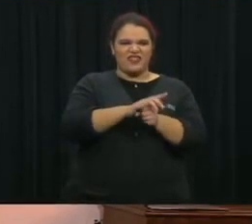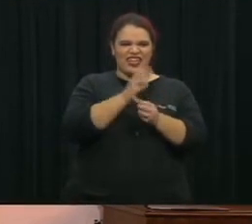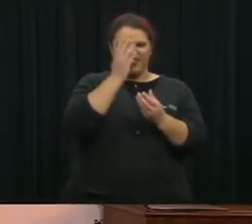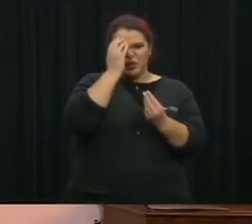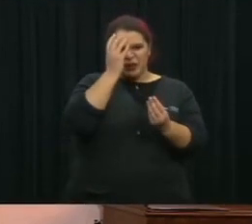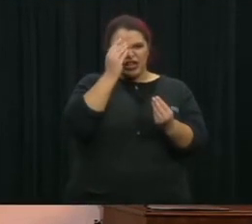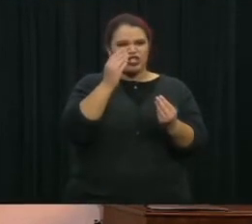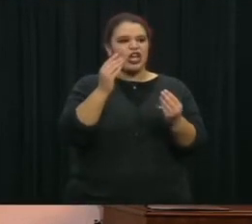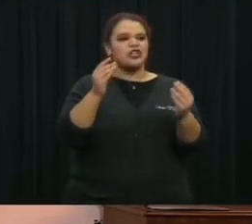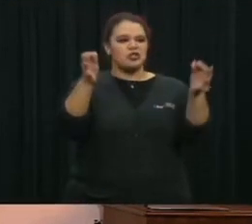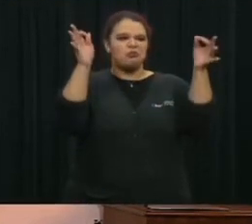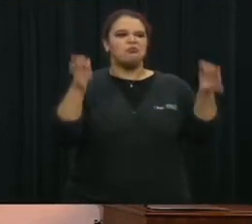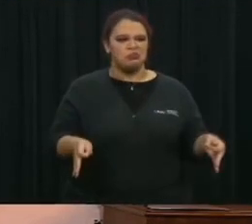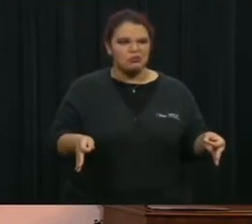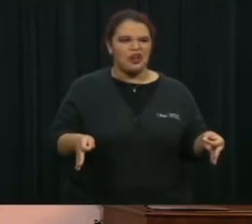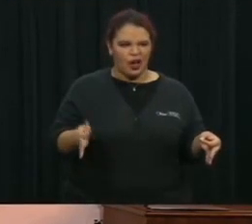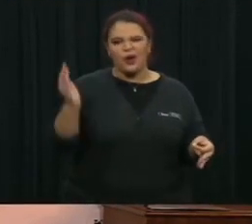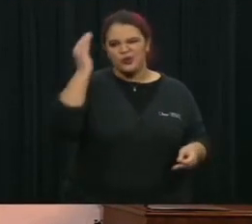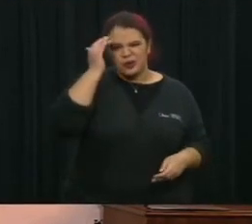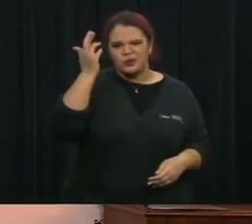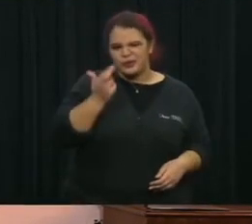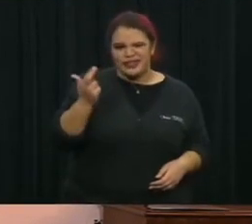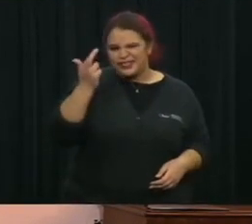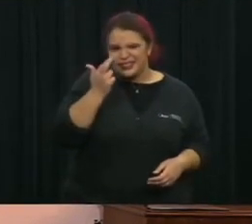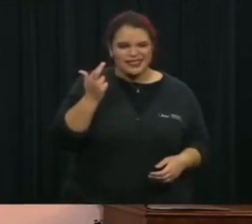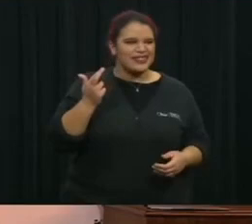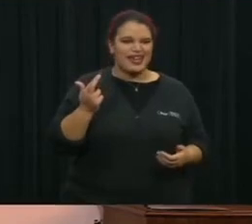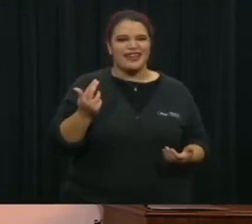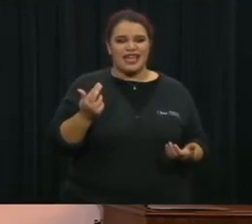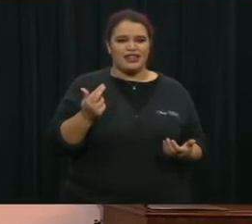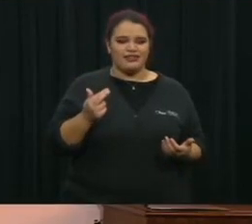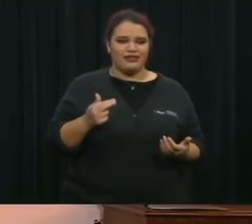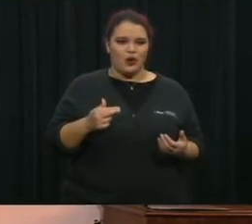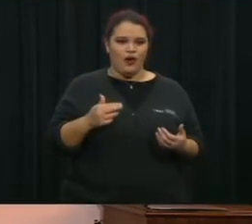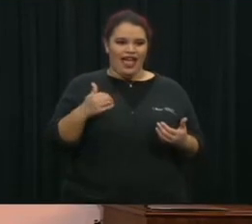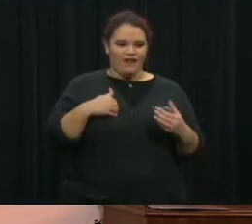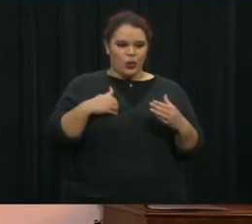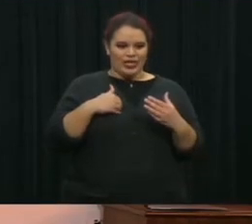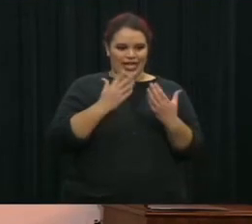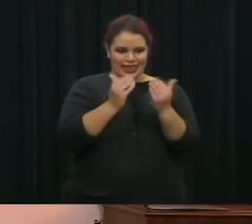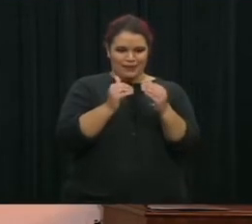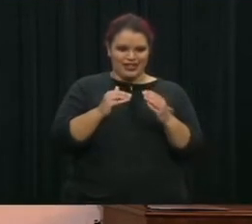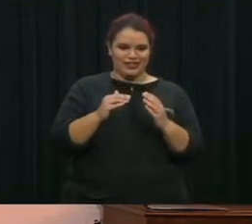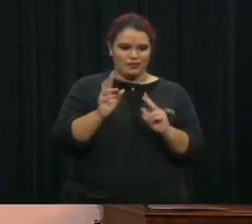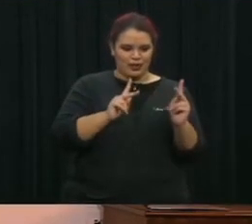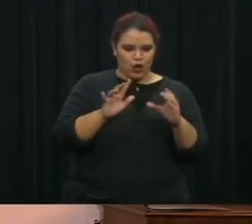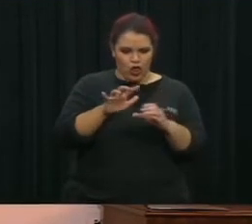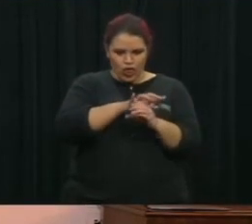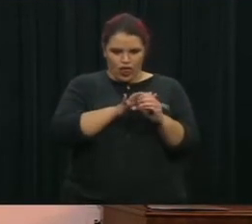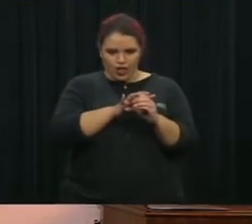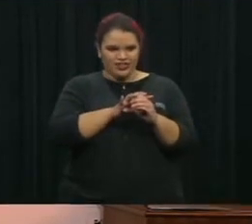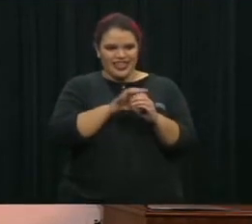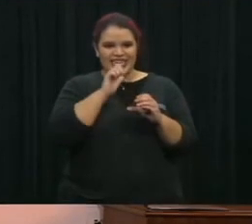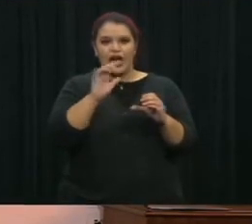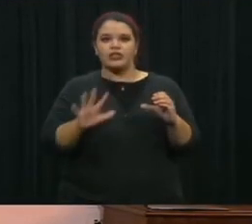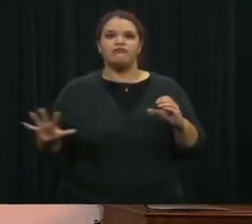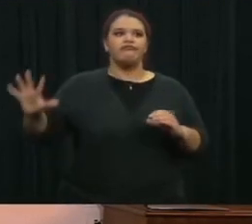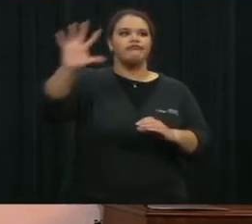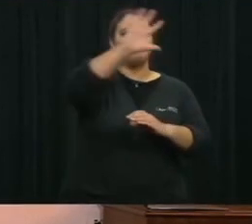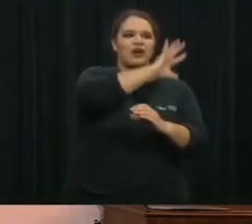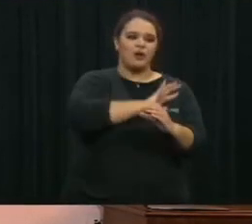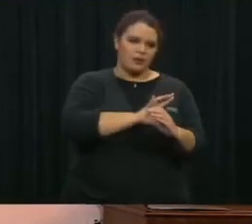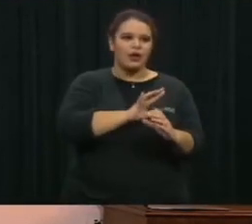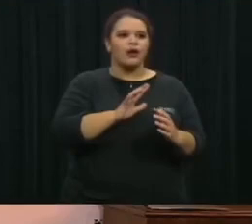not testing. It's not uniform across the population. So we don't have an answer to that yet. But it's part of the